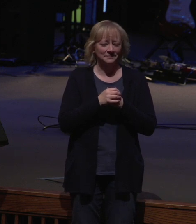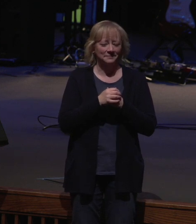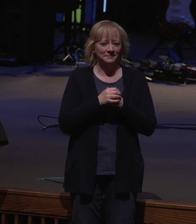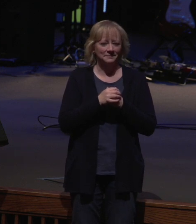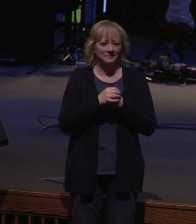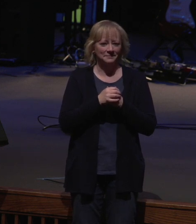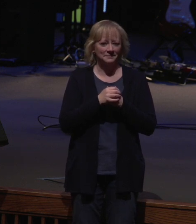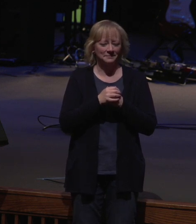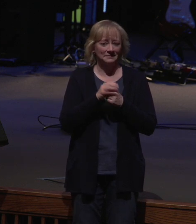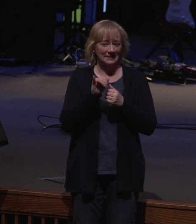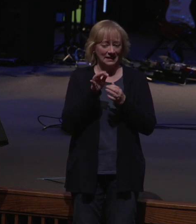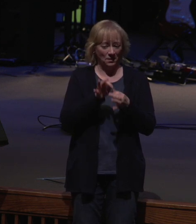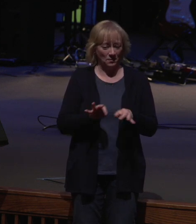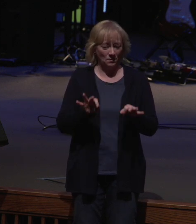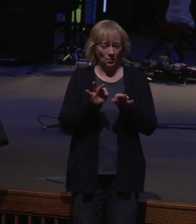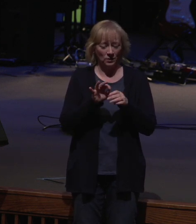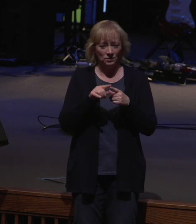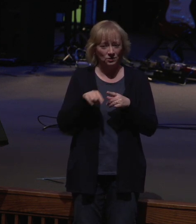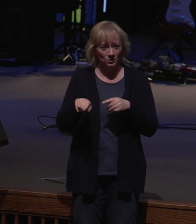Does it matter to you?